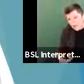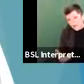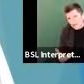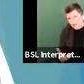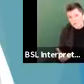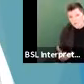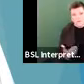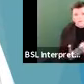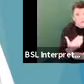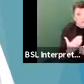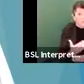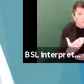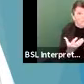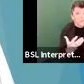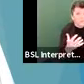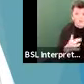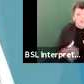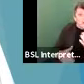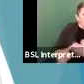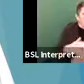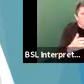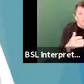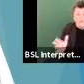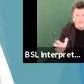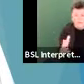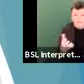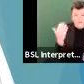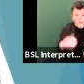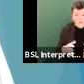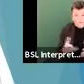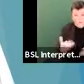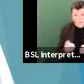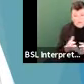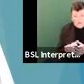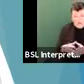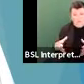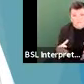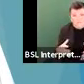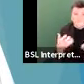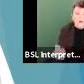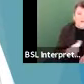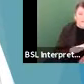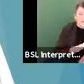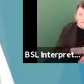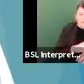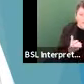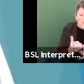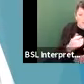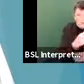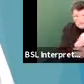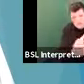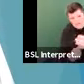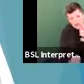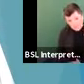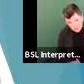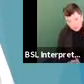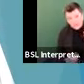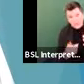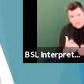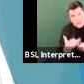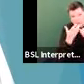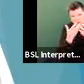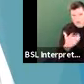situation after wage expansion. I have no time to enter on the 7 elements that show that we are